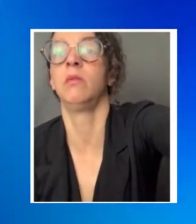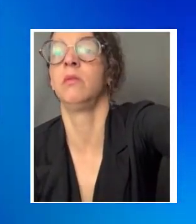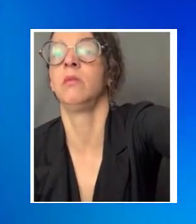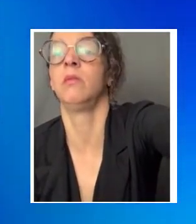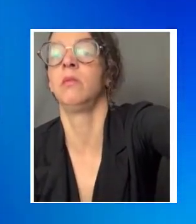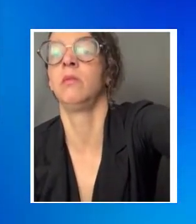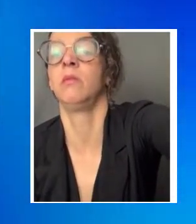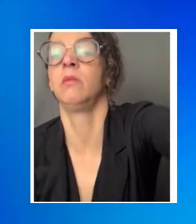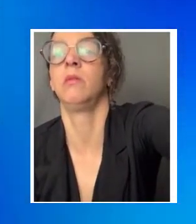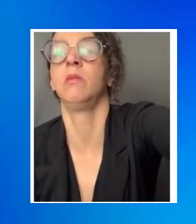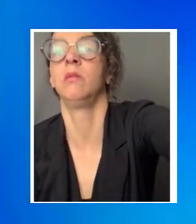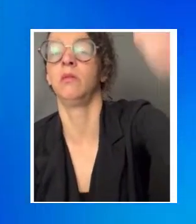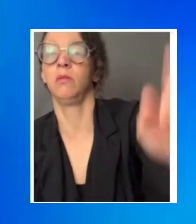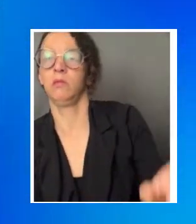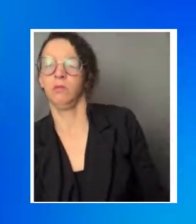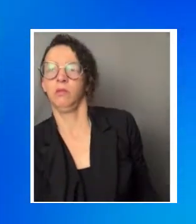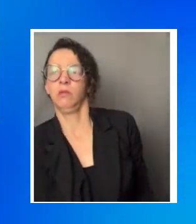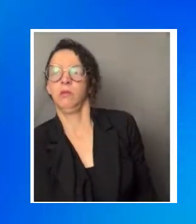Okay.